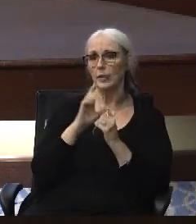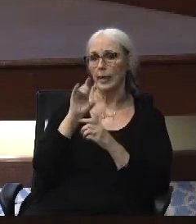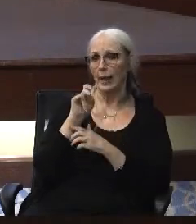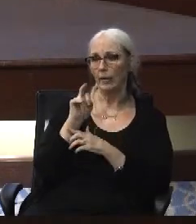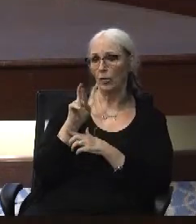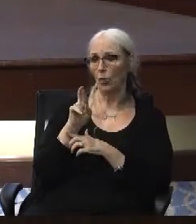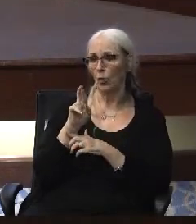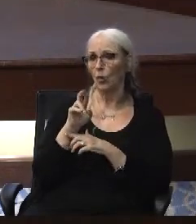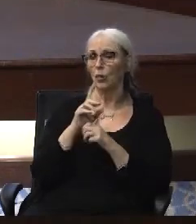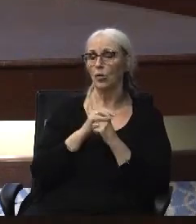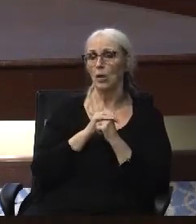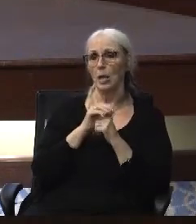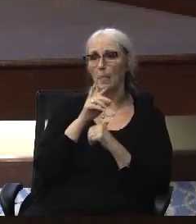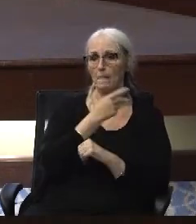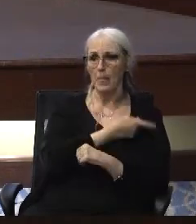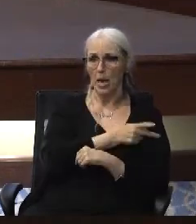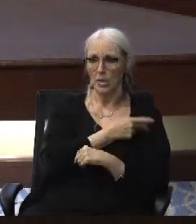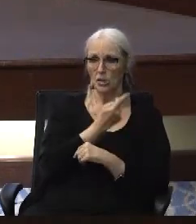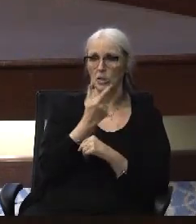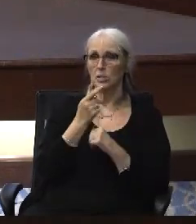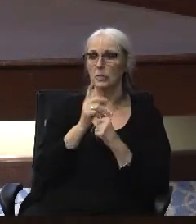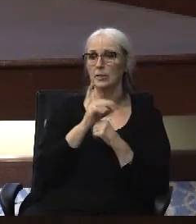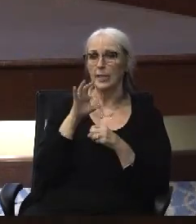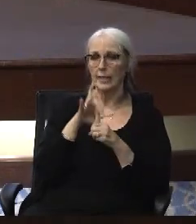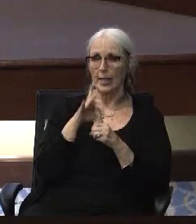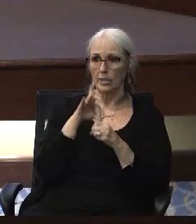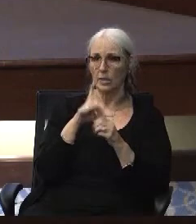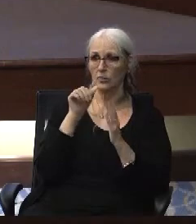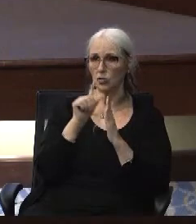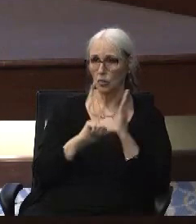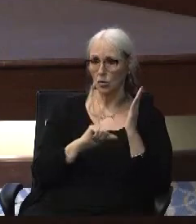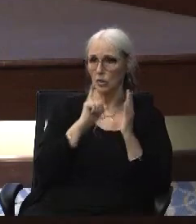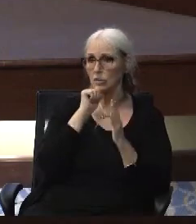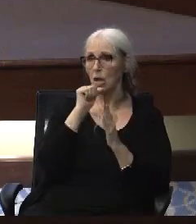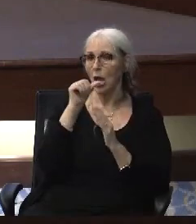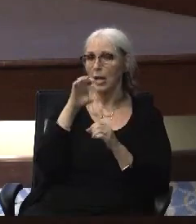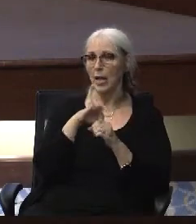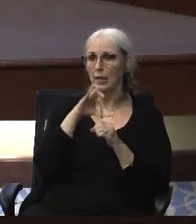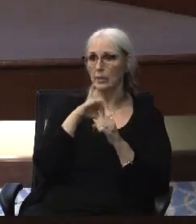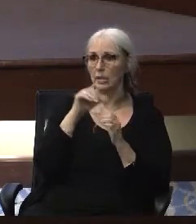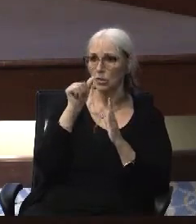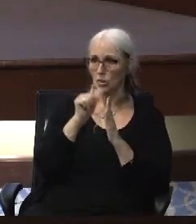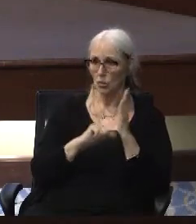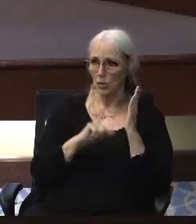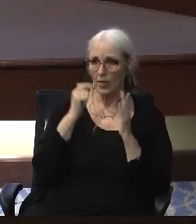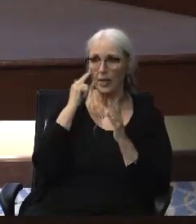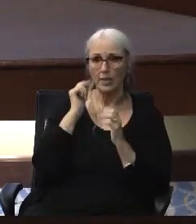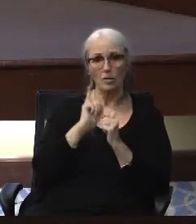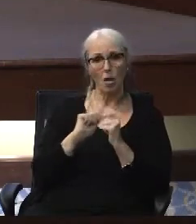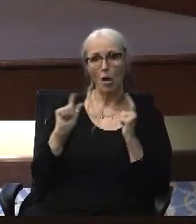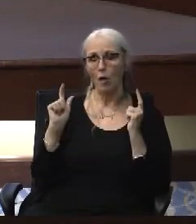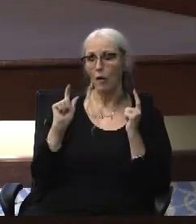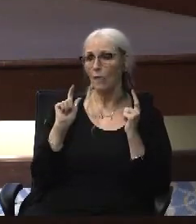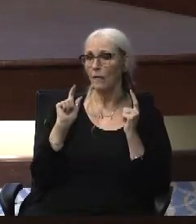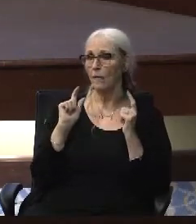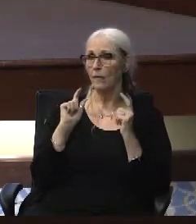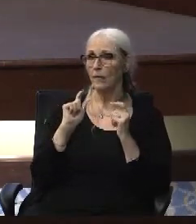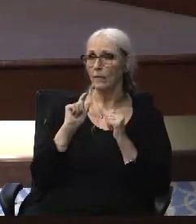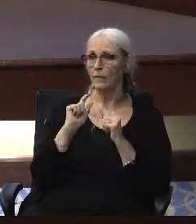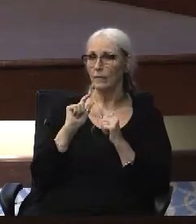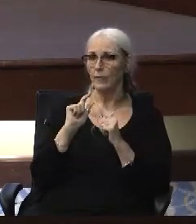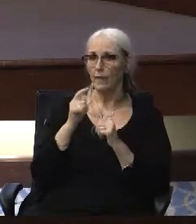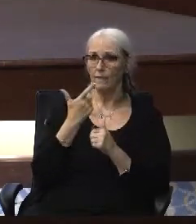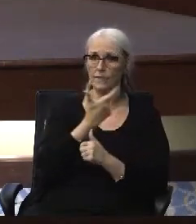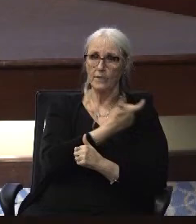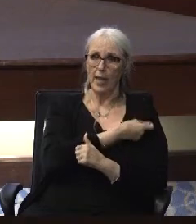emergency patients, the elective surgeries, the non-elective surgeries. So again, I think this all comes back to the core of there's a